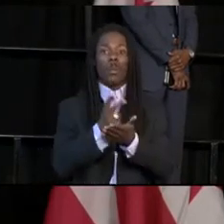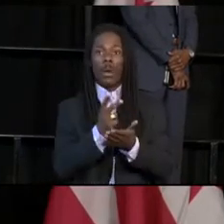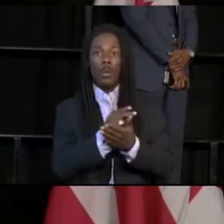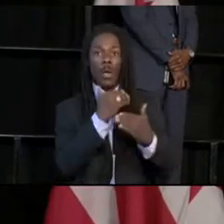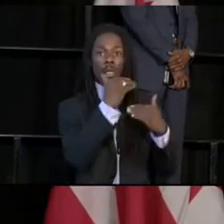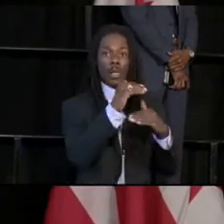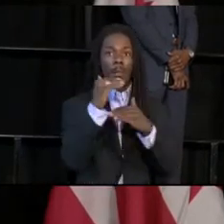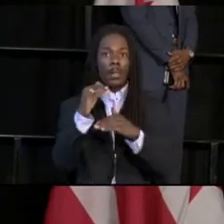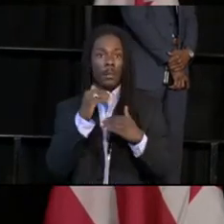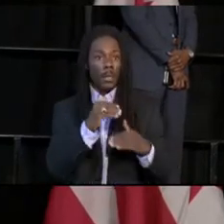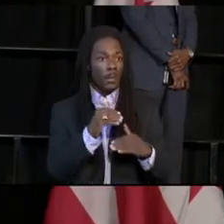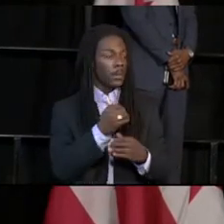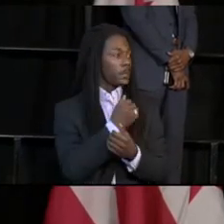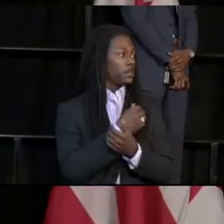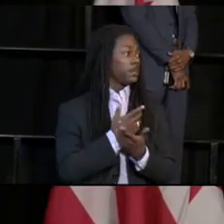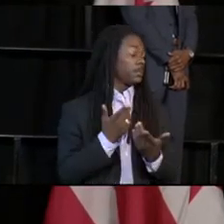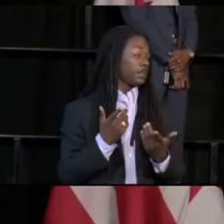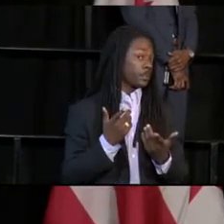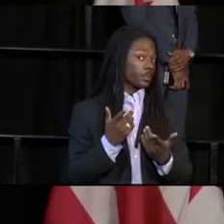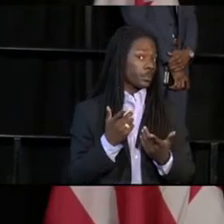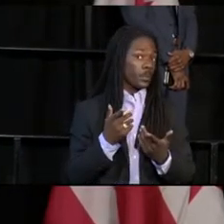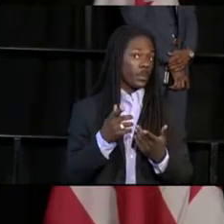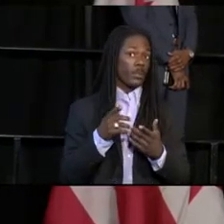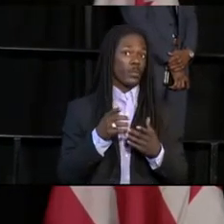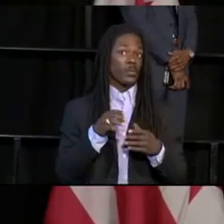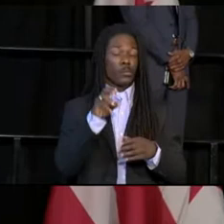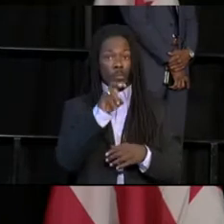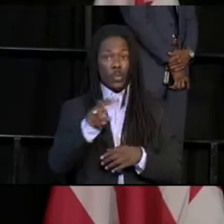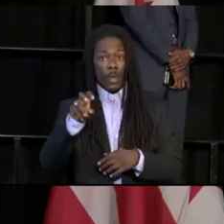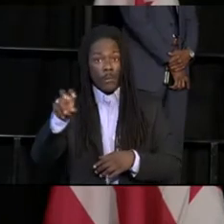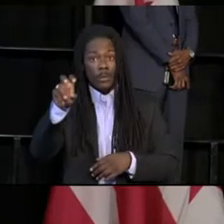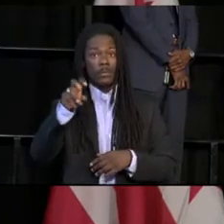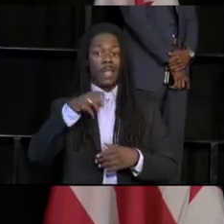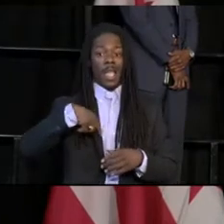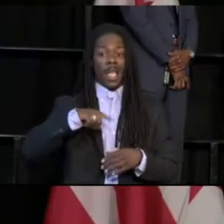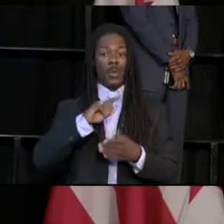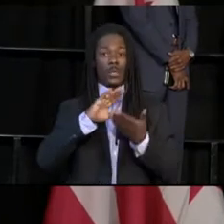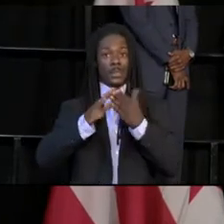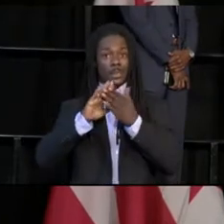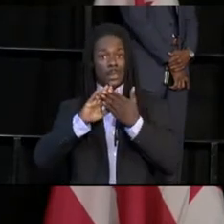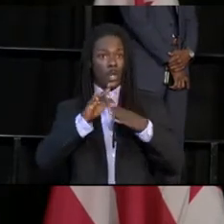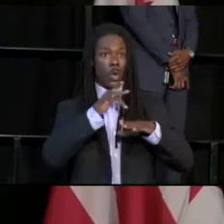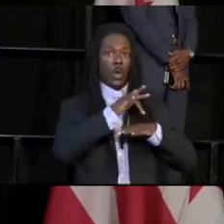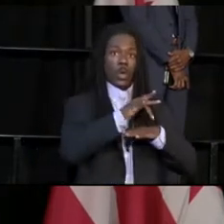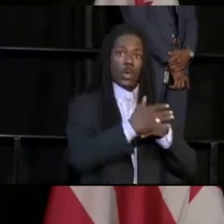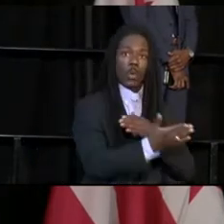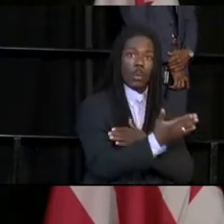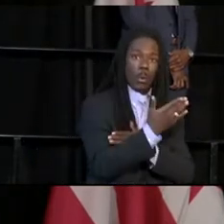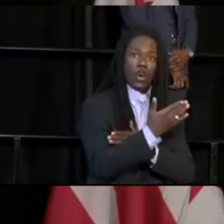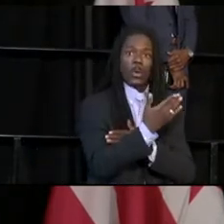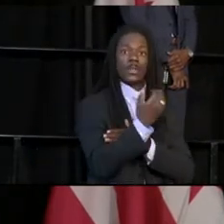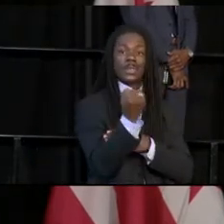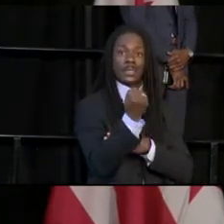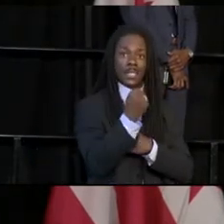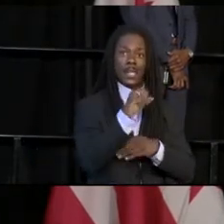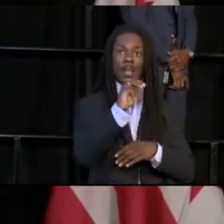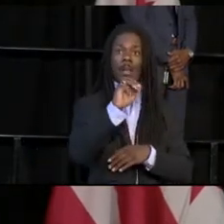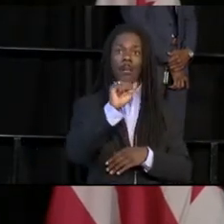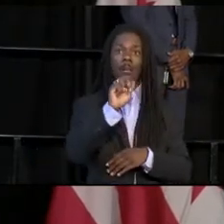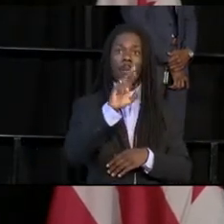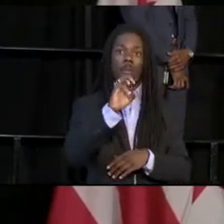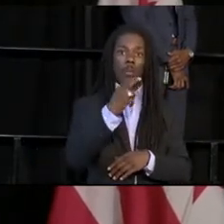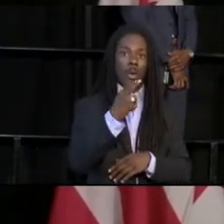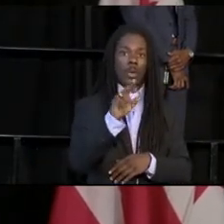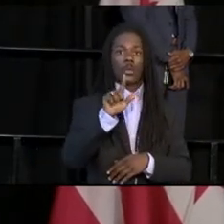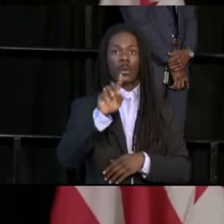It's safe to say that generally getting around our city starting in the early morning hours of Saturday, March 24th, will